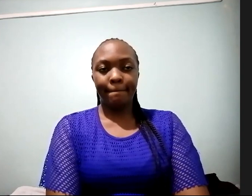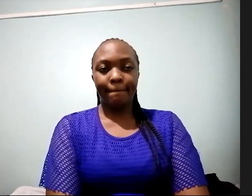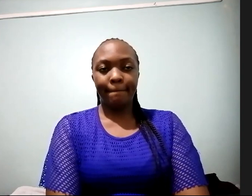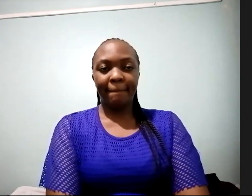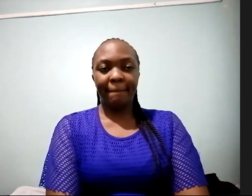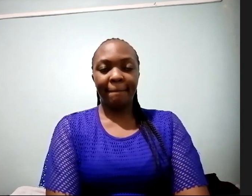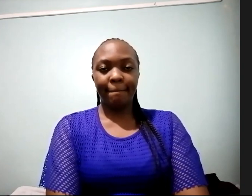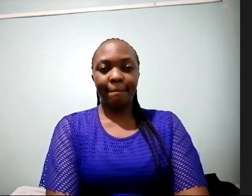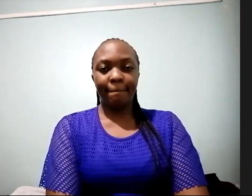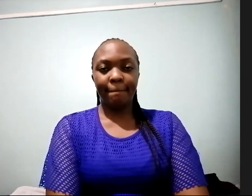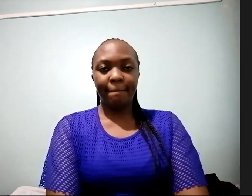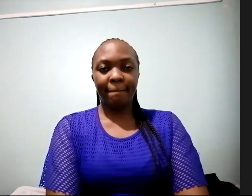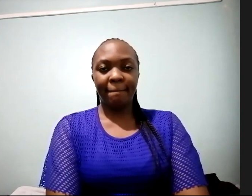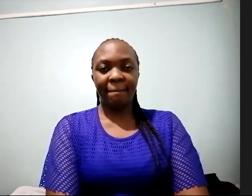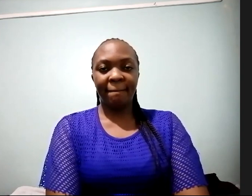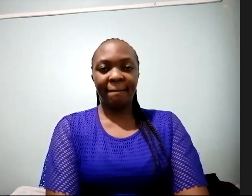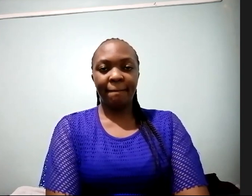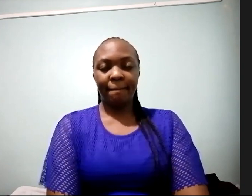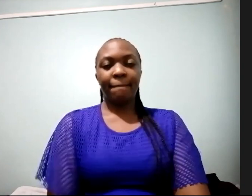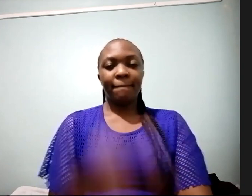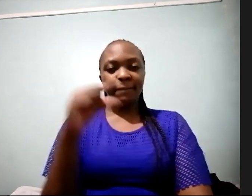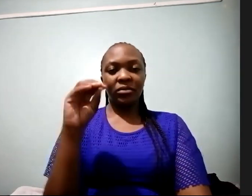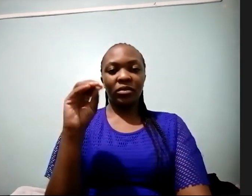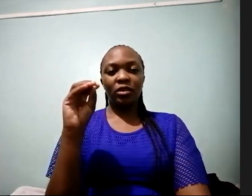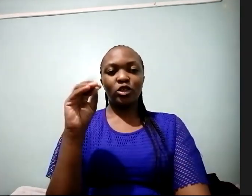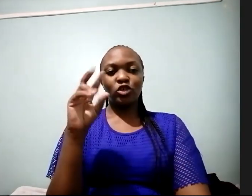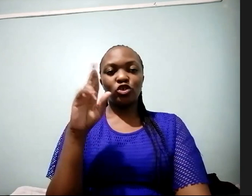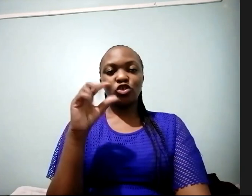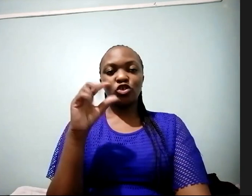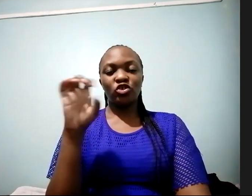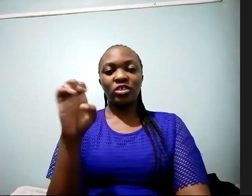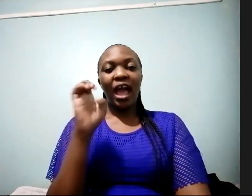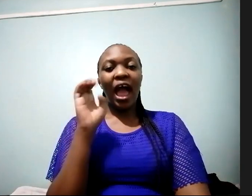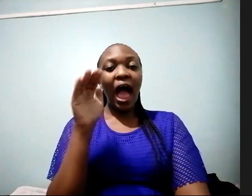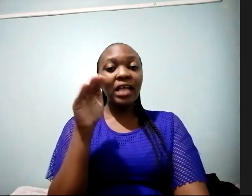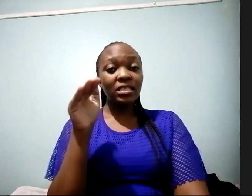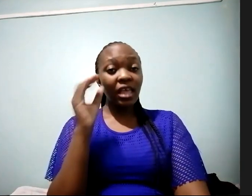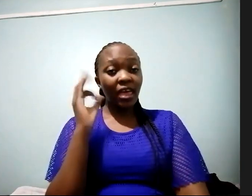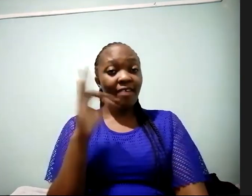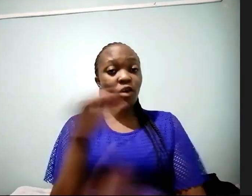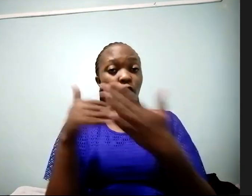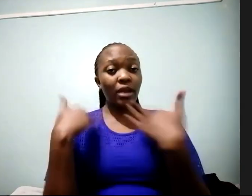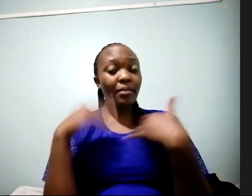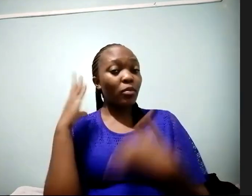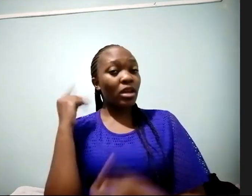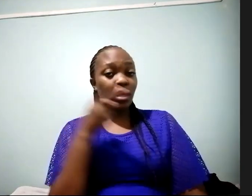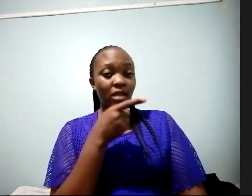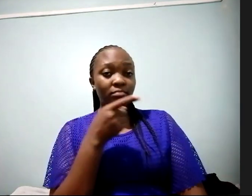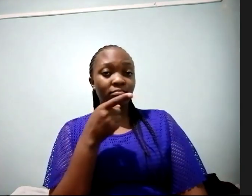I wanted to confirm whether you guys can hear me. Yes, we can, George. Yeah.